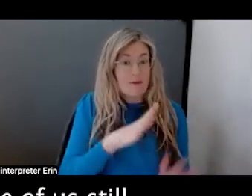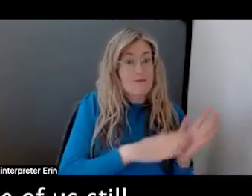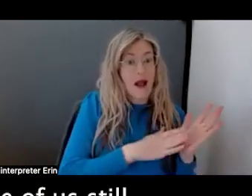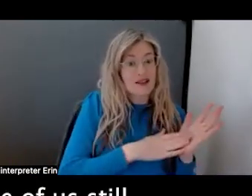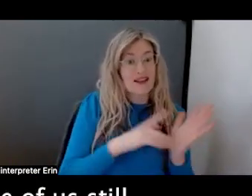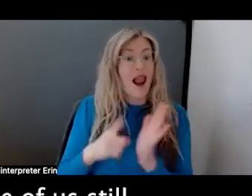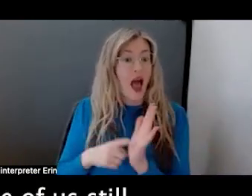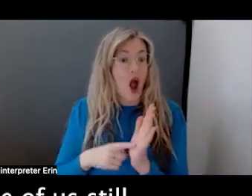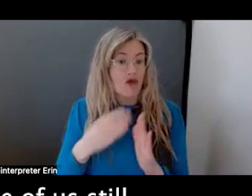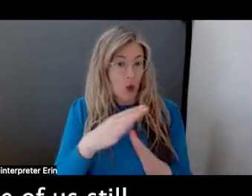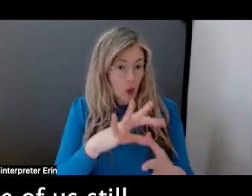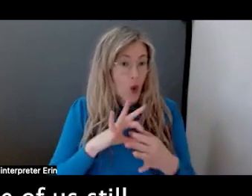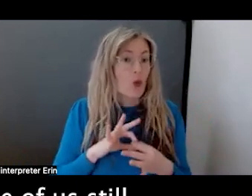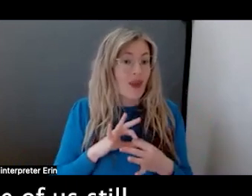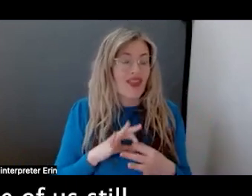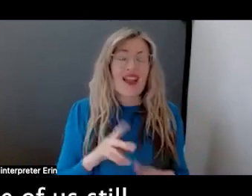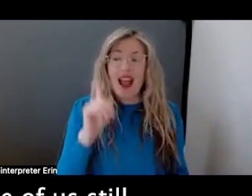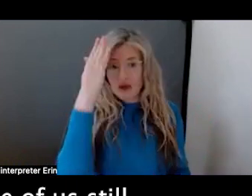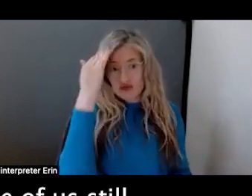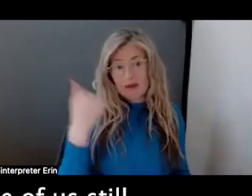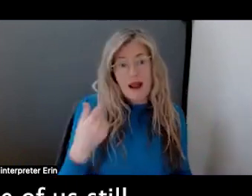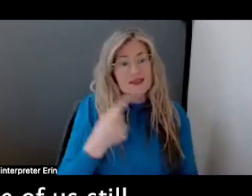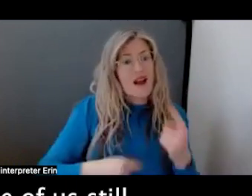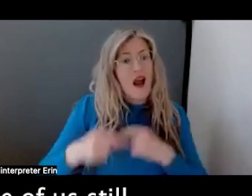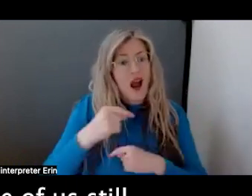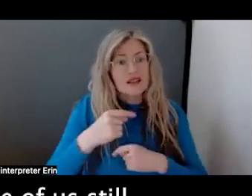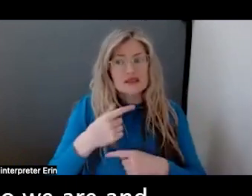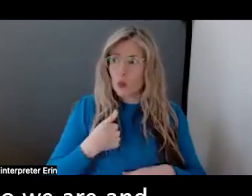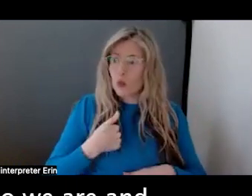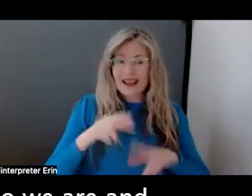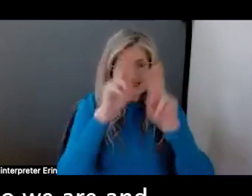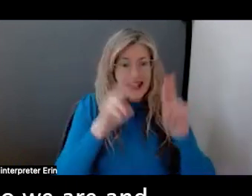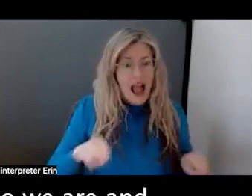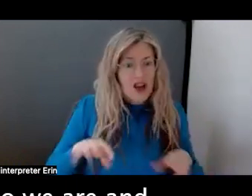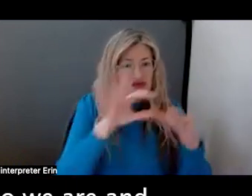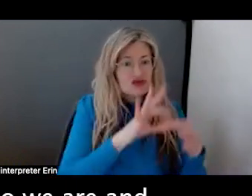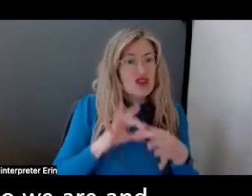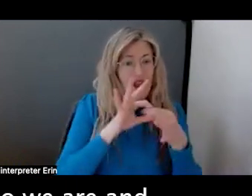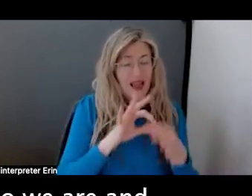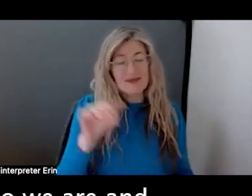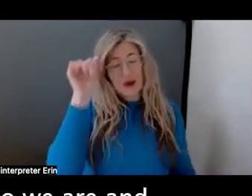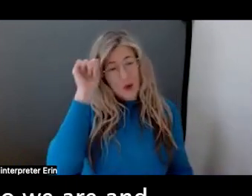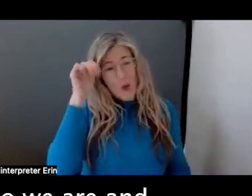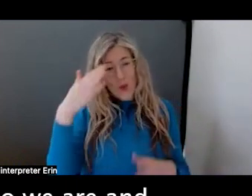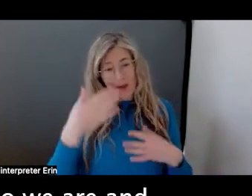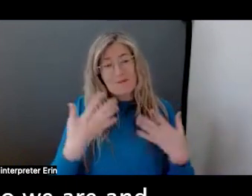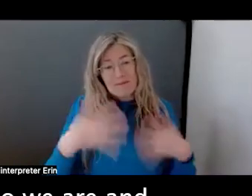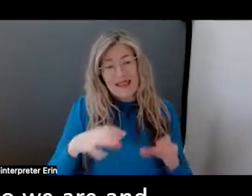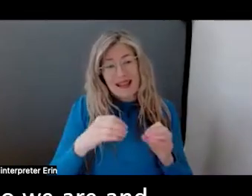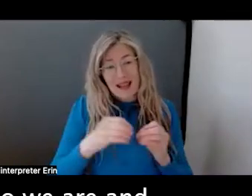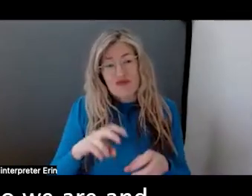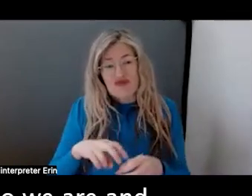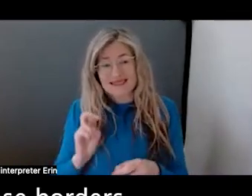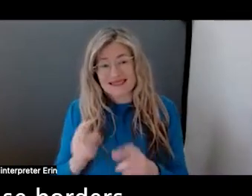although Brexit happened, I'm sorry, some of us still wish to have that international worldwide view on who we are and where